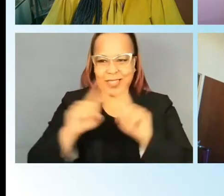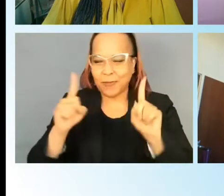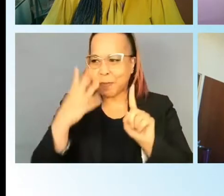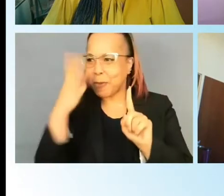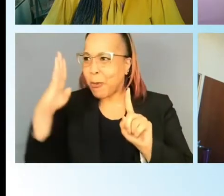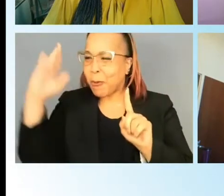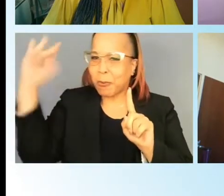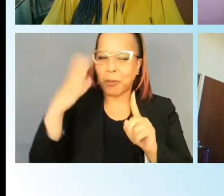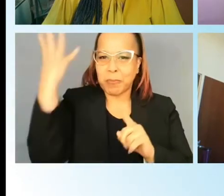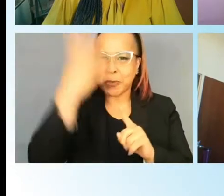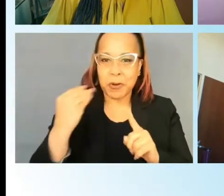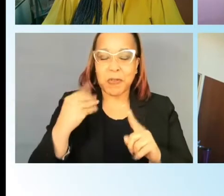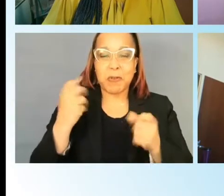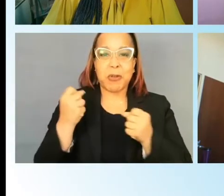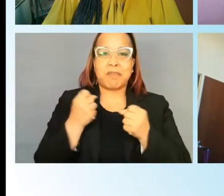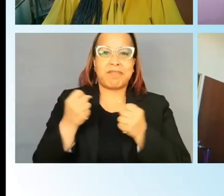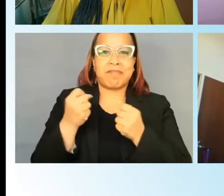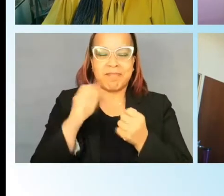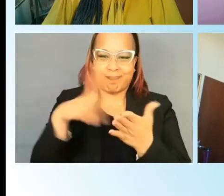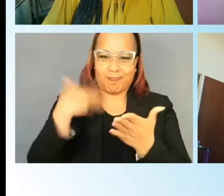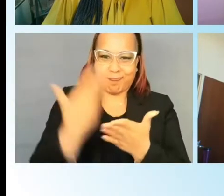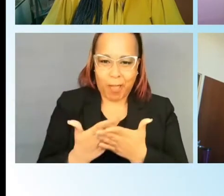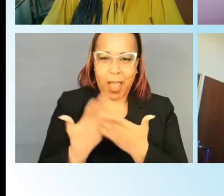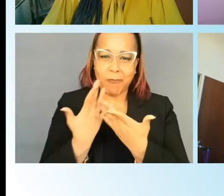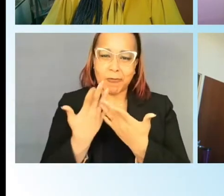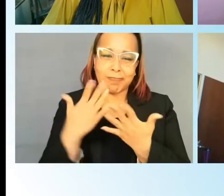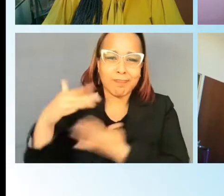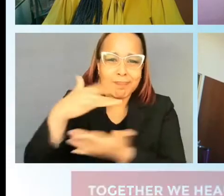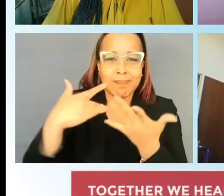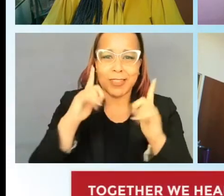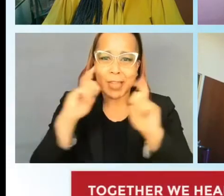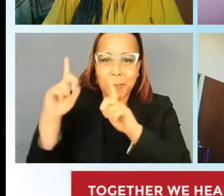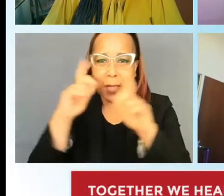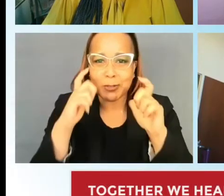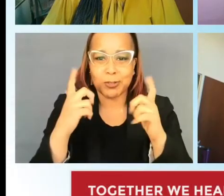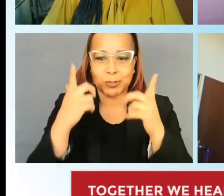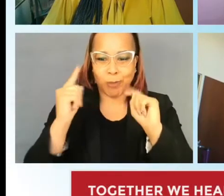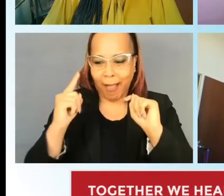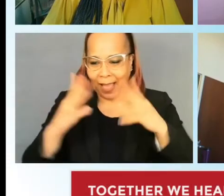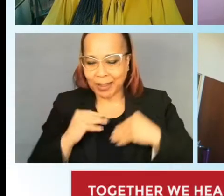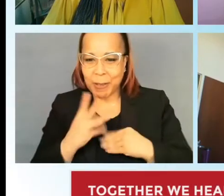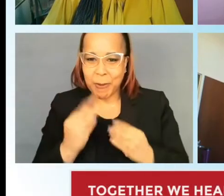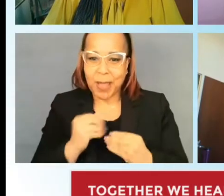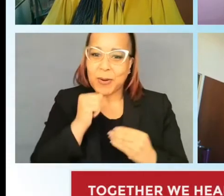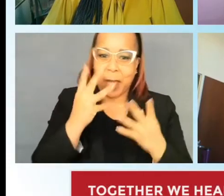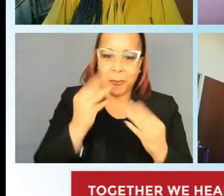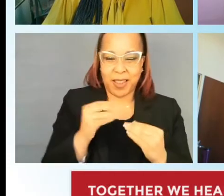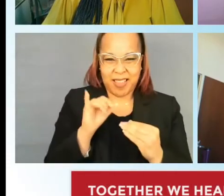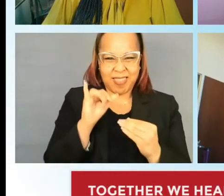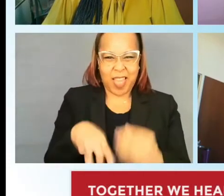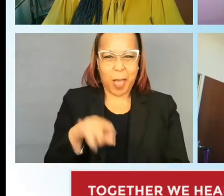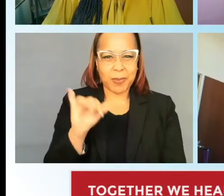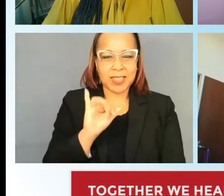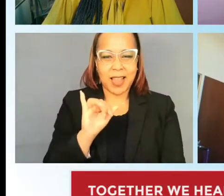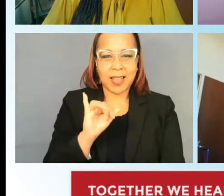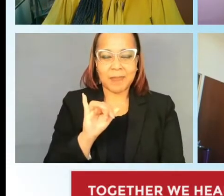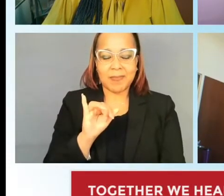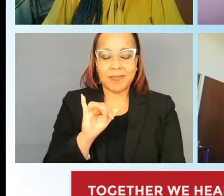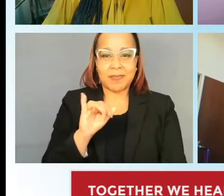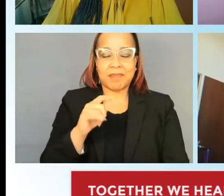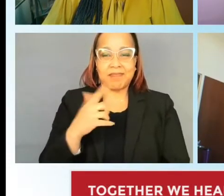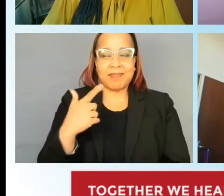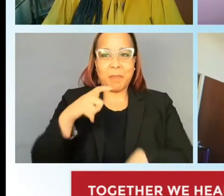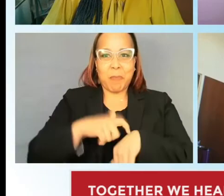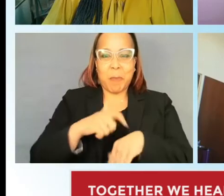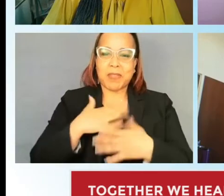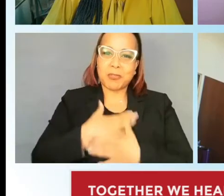and run around, take pictures, you know, try to get wet or not get wet. And that just was like just moments of joy that were